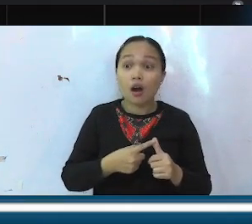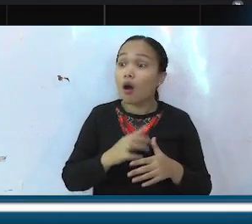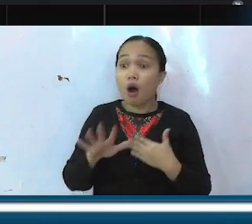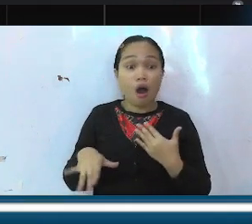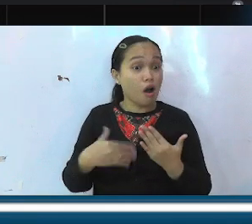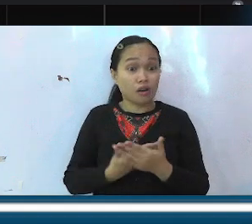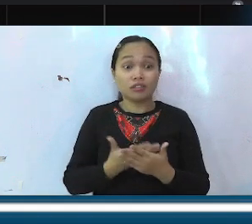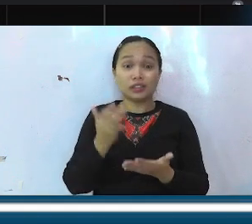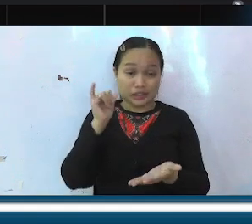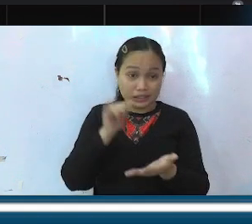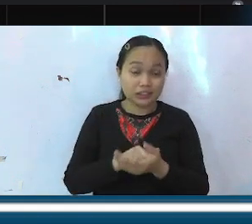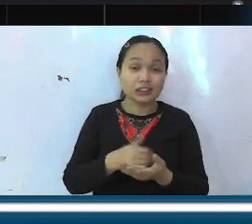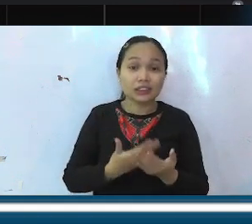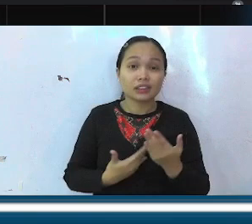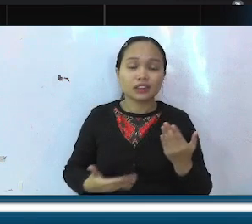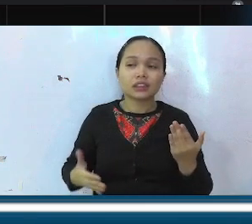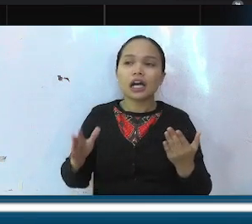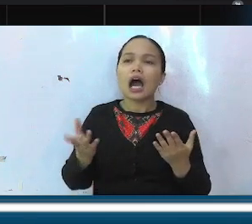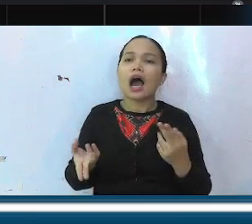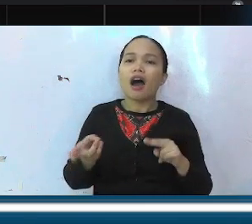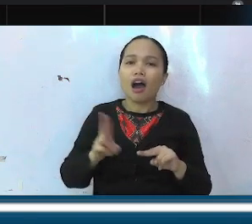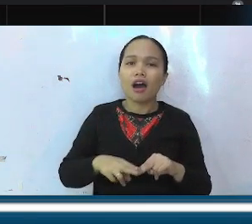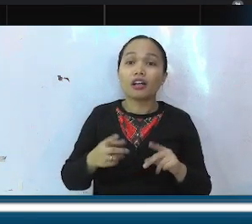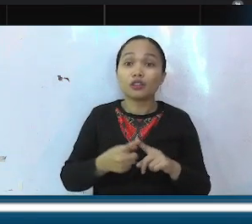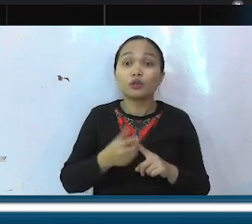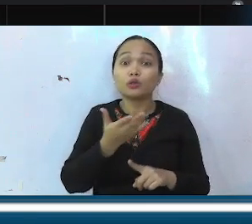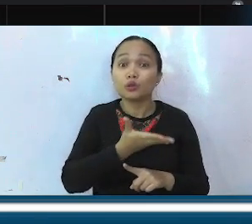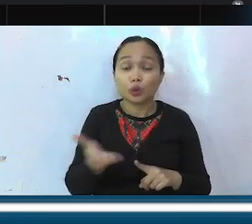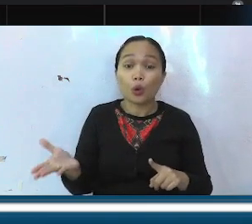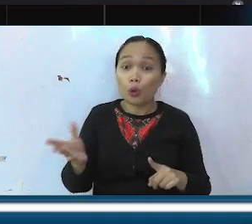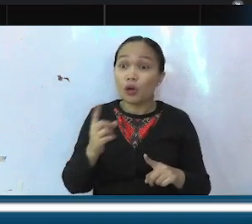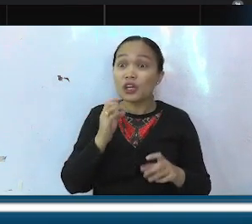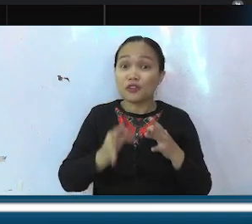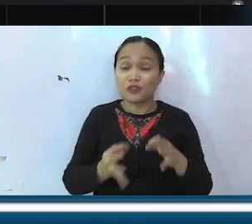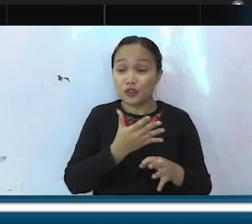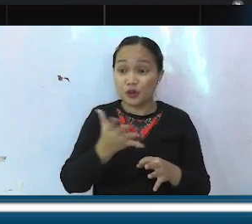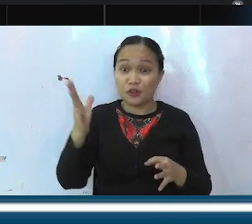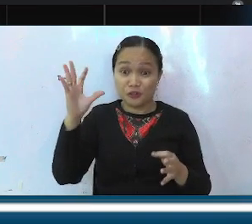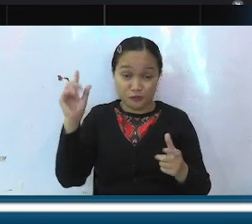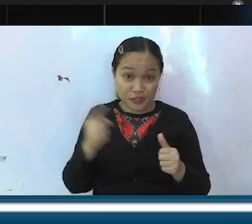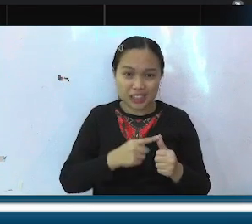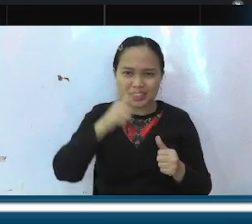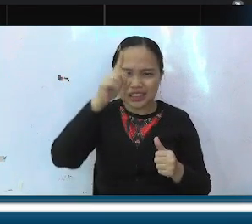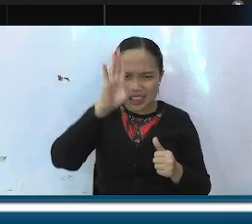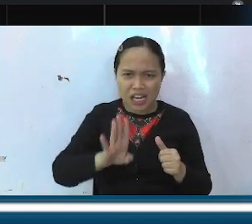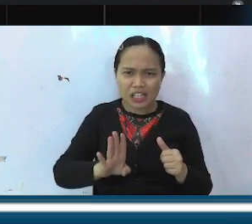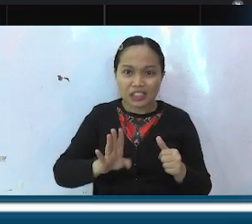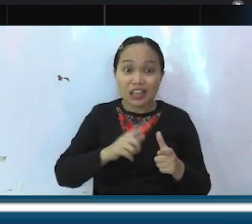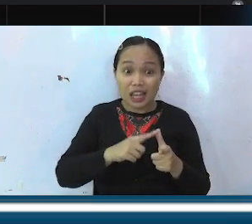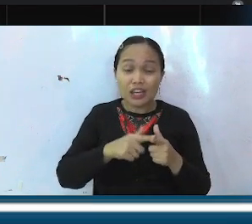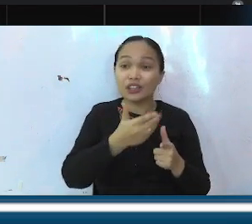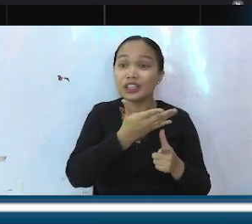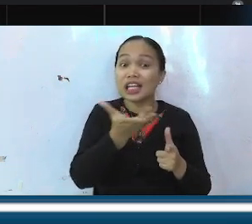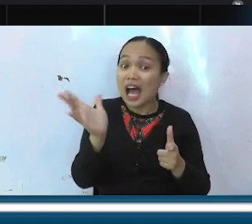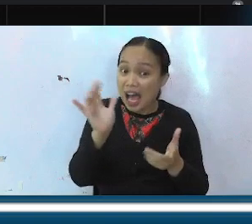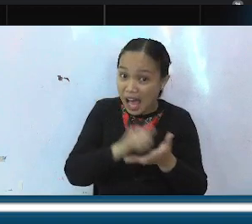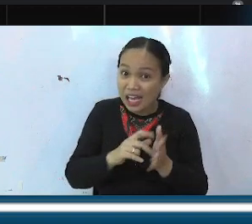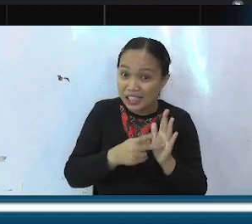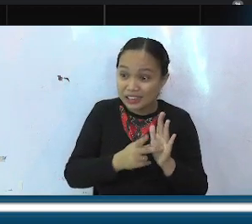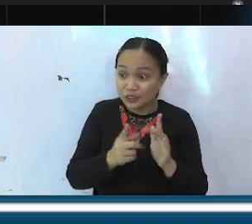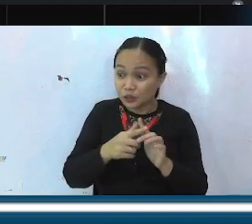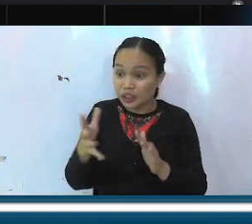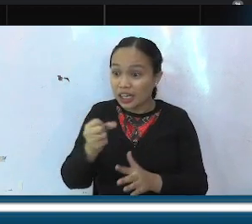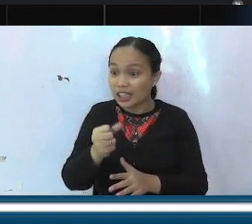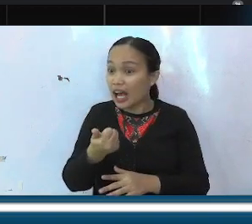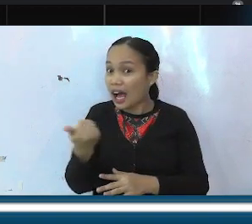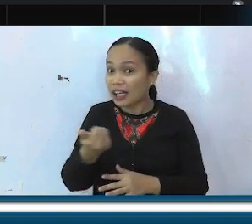added unto yes, you. Yes, sir. If that's what if you put me first, that's the key to getting the other things. Yes, sir. Now, I'm telling you,